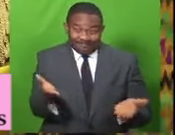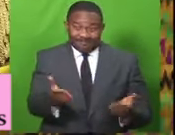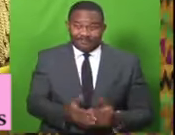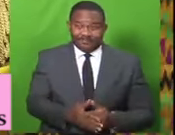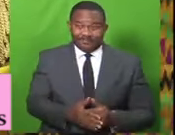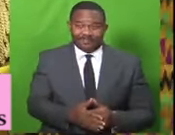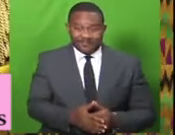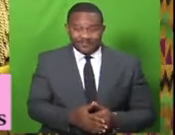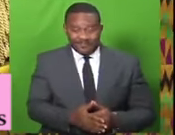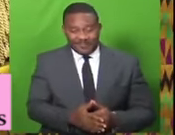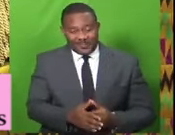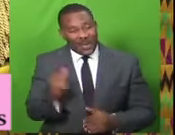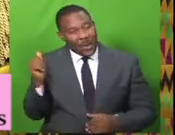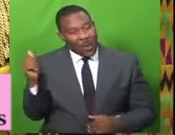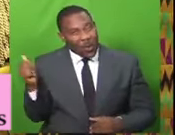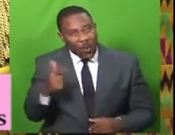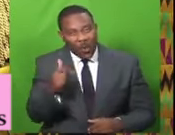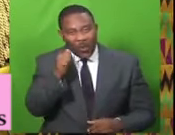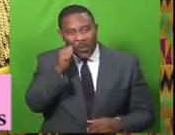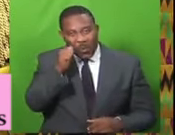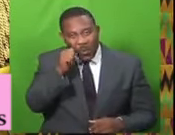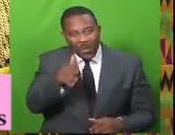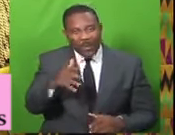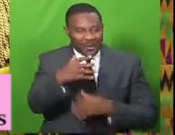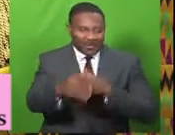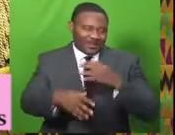and all ladies in the world